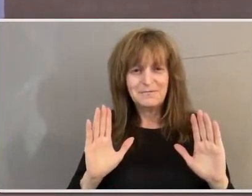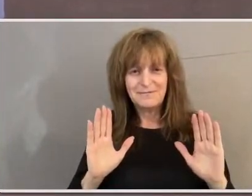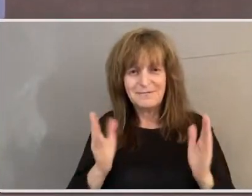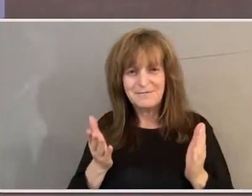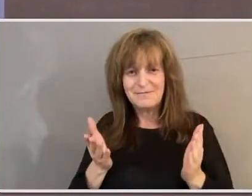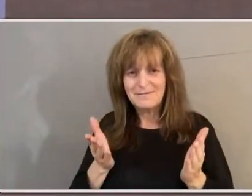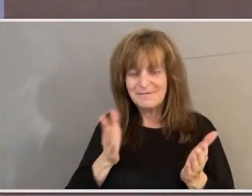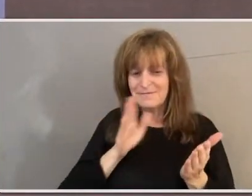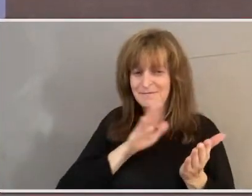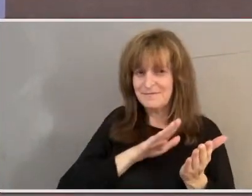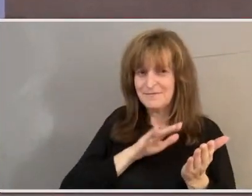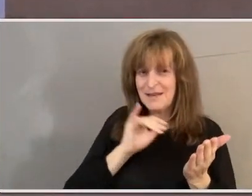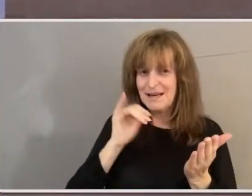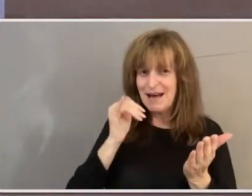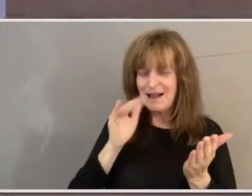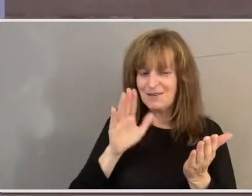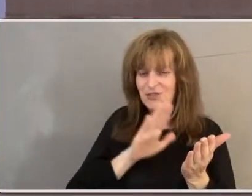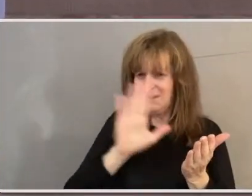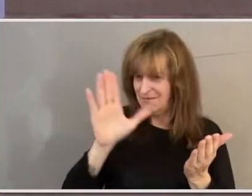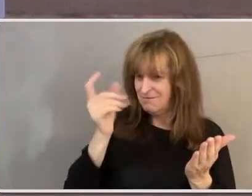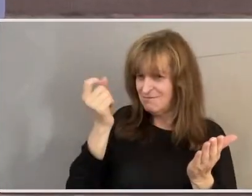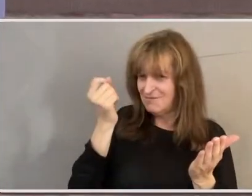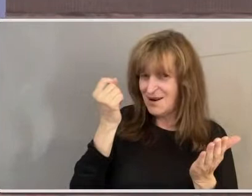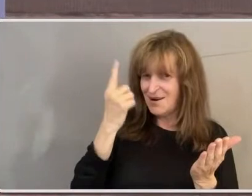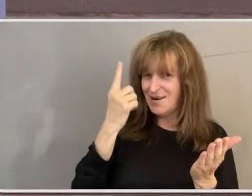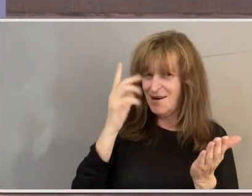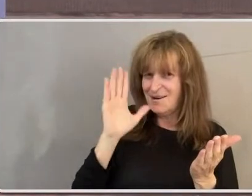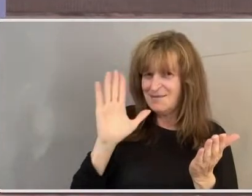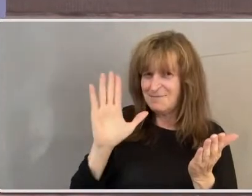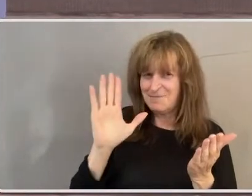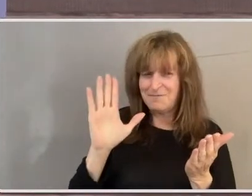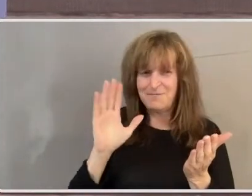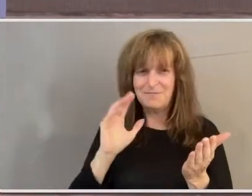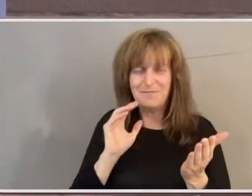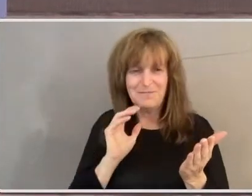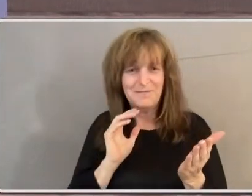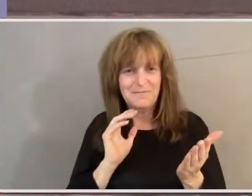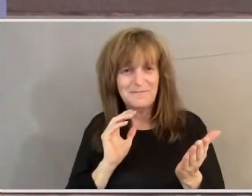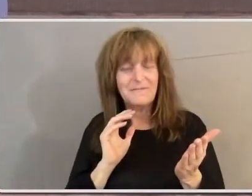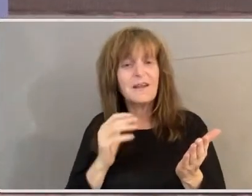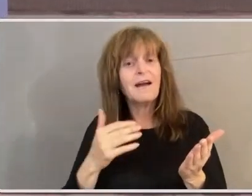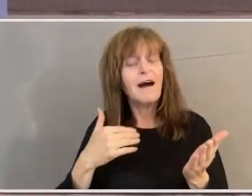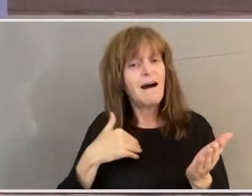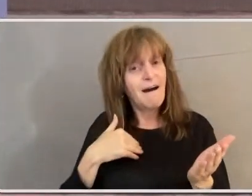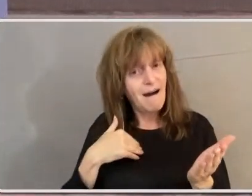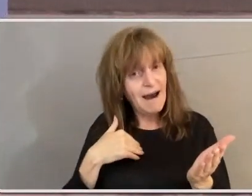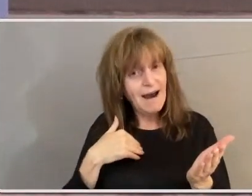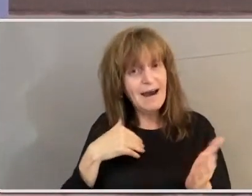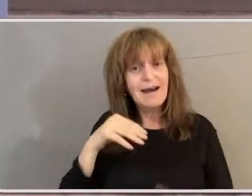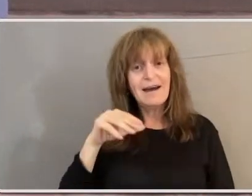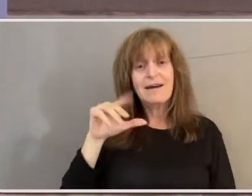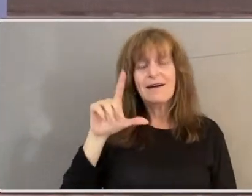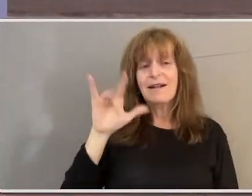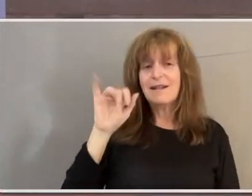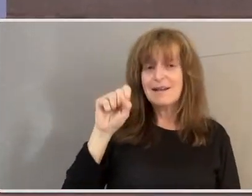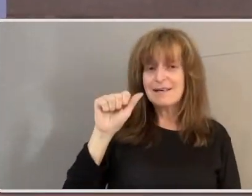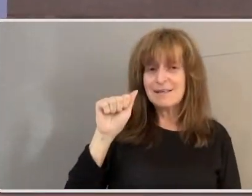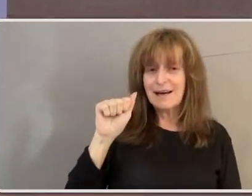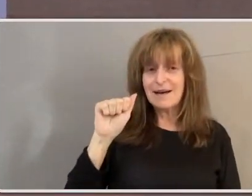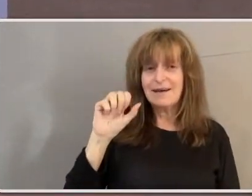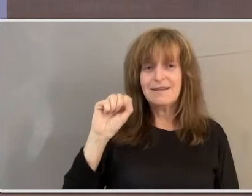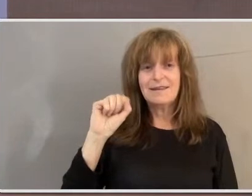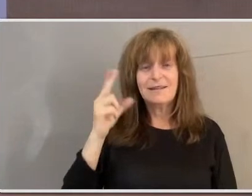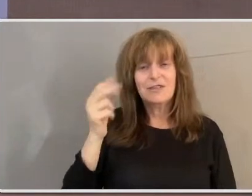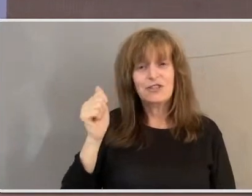I, Lisa Marguerite Thompson, swear that I will duly and faithfully, and to the best of my skill and